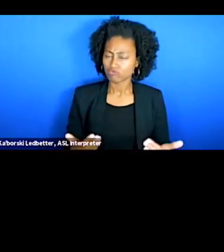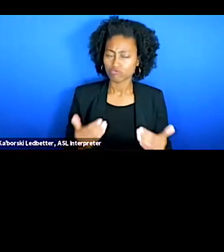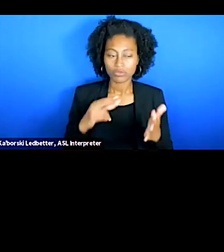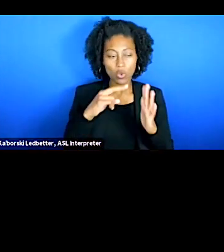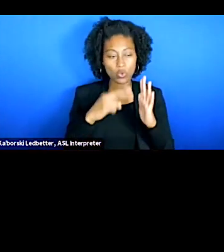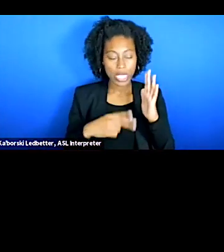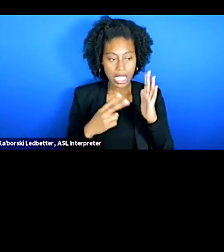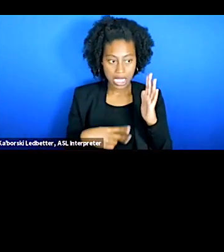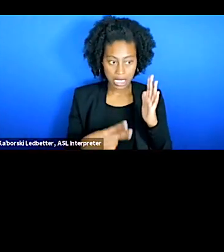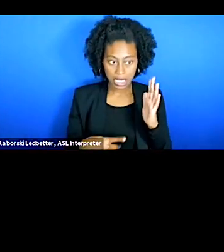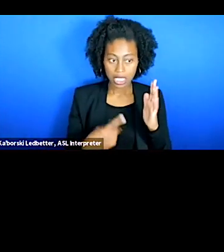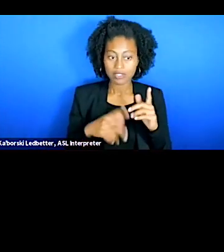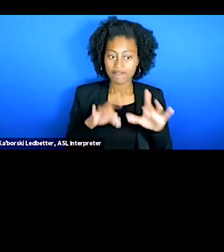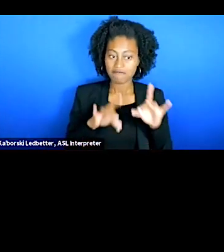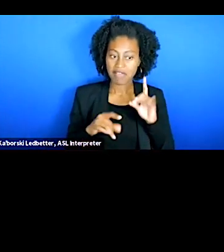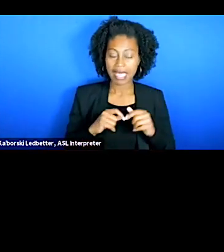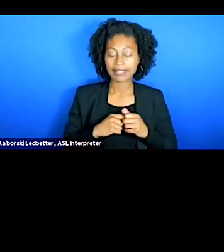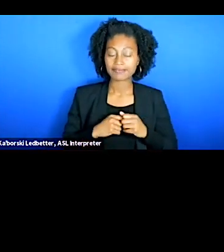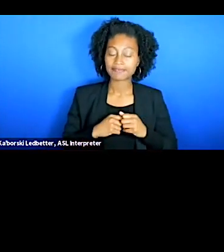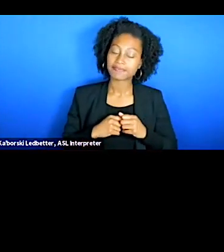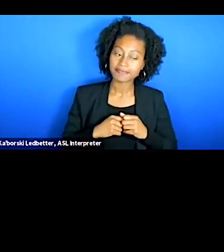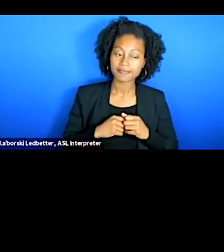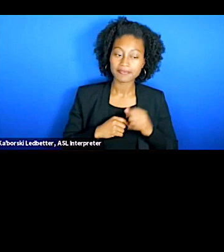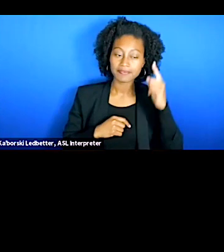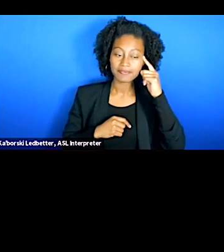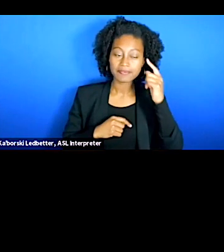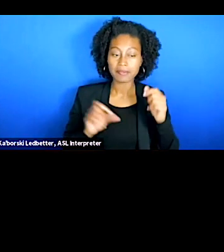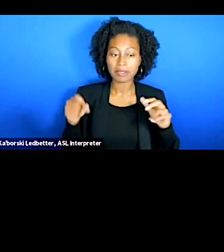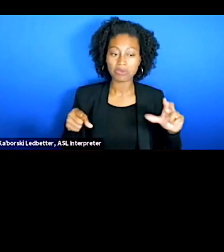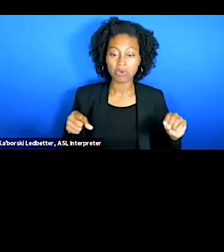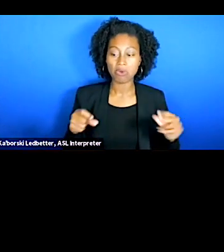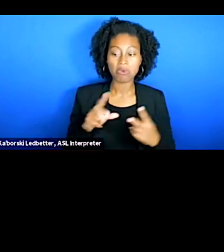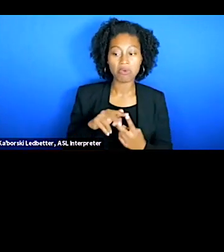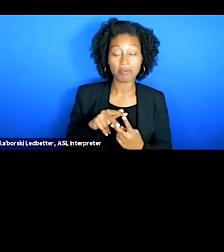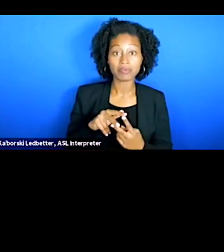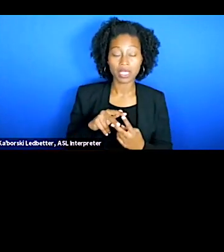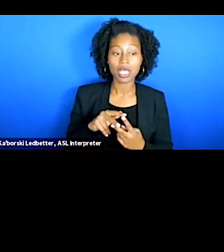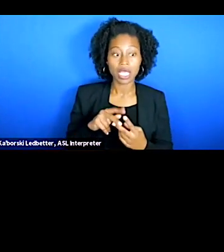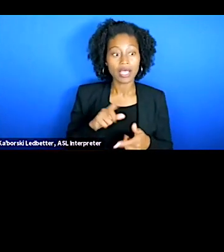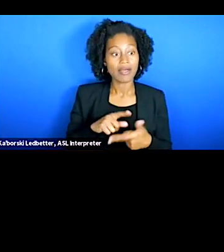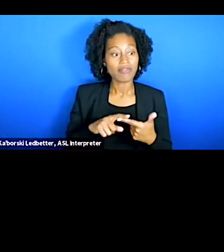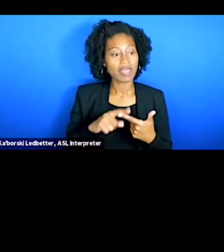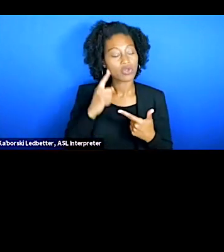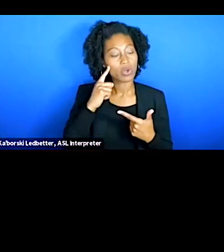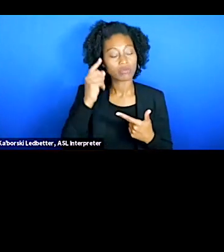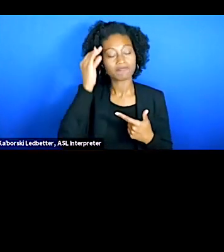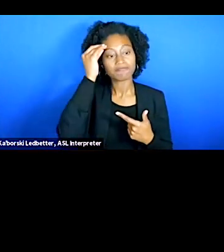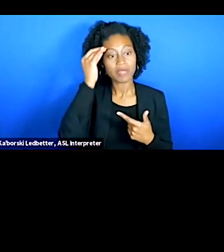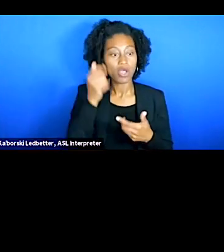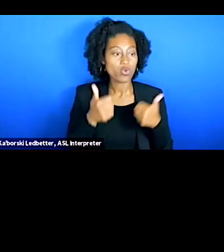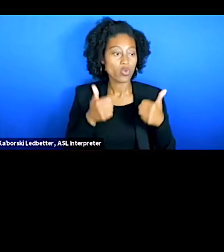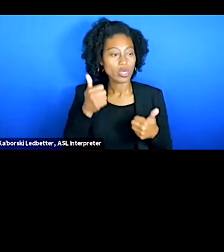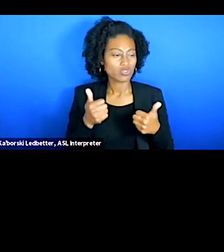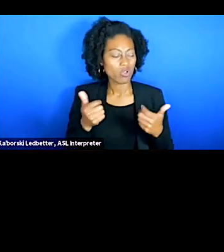the necessary detail to make your decision. You will then note which criteria the piece fulfills and